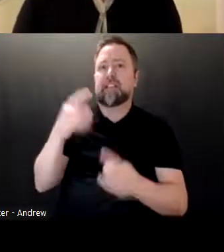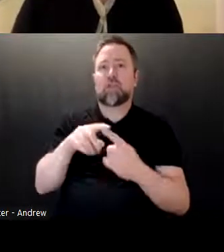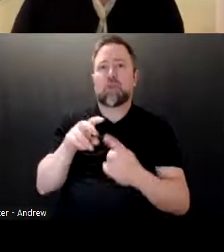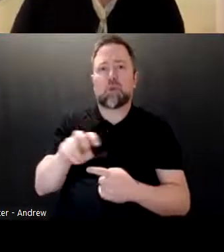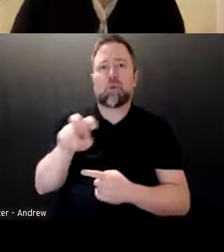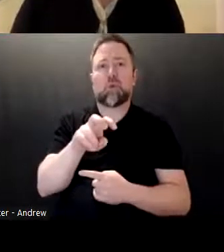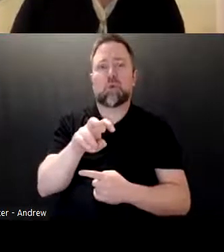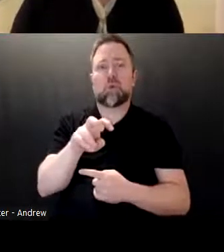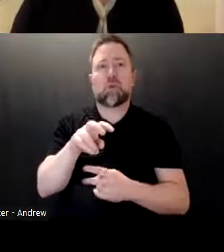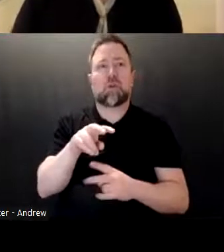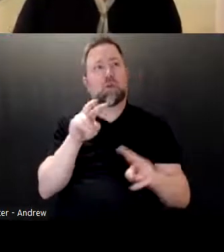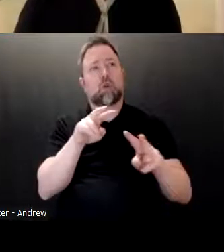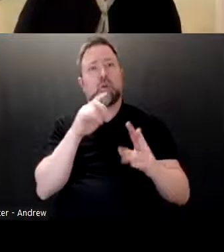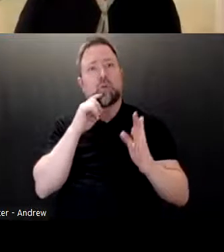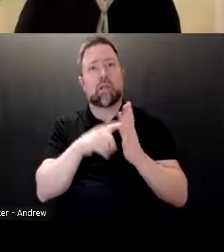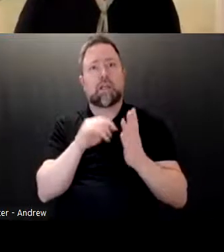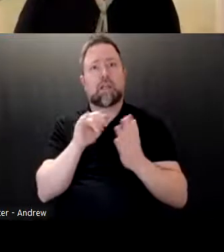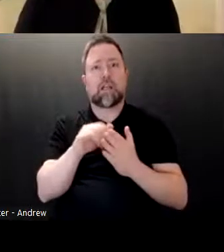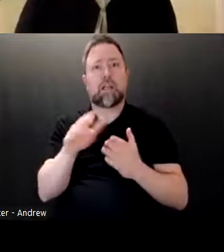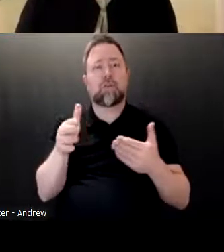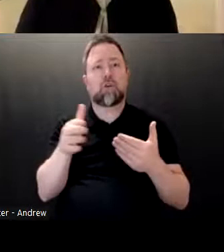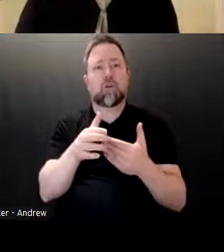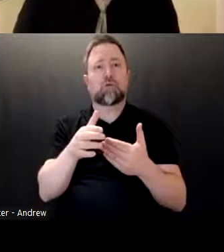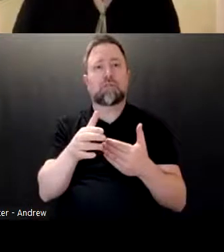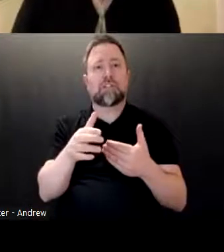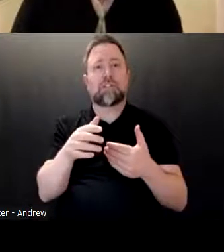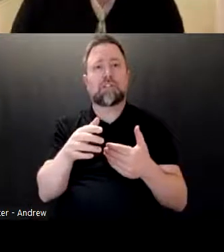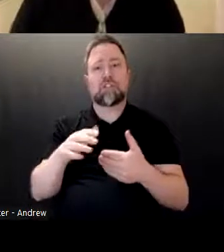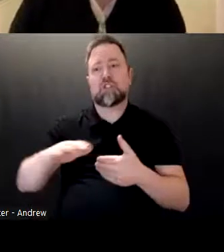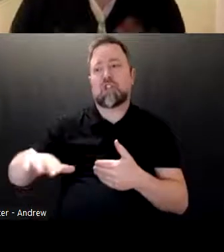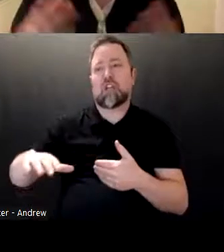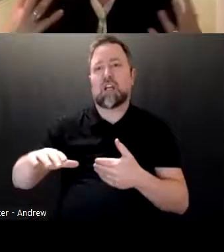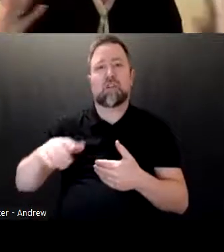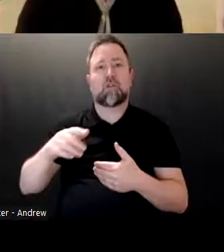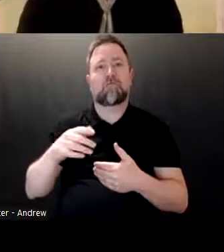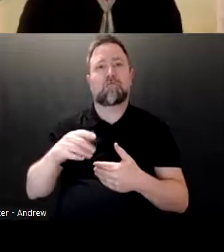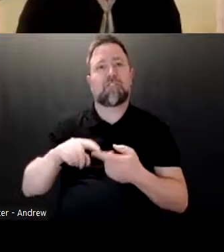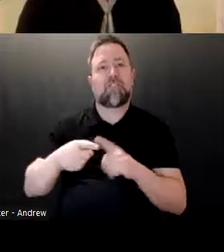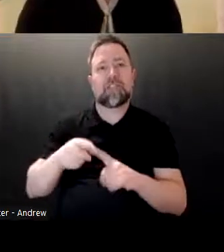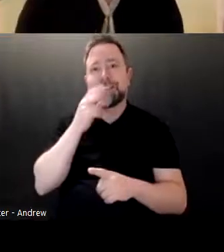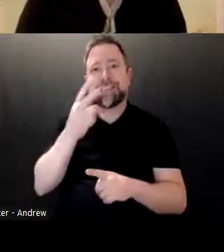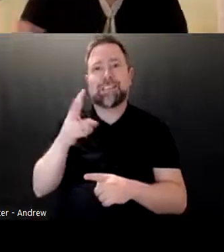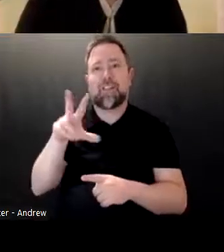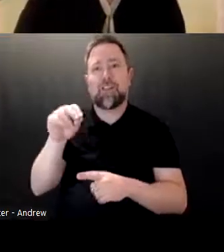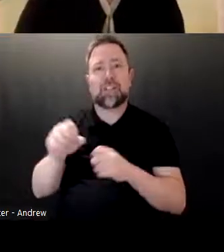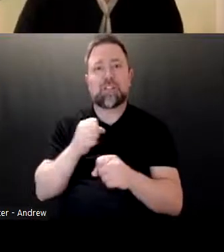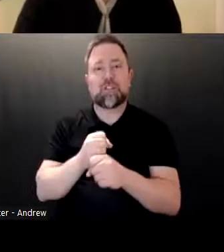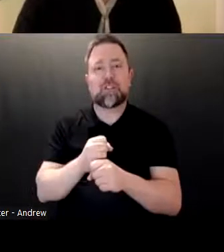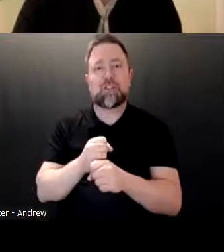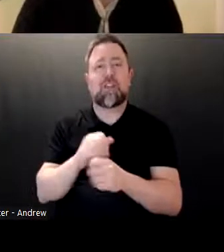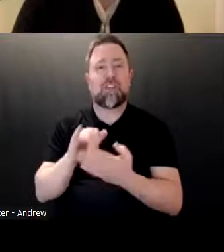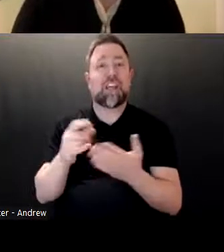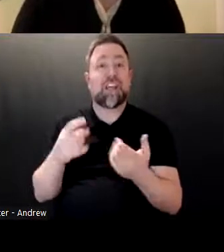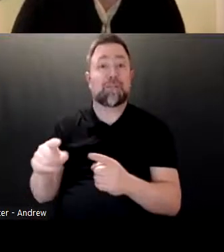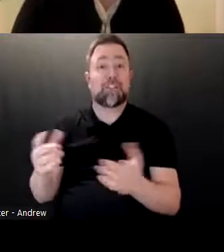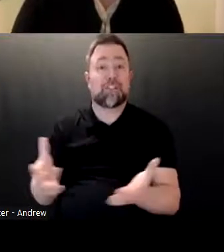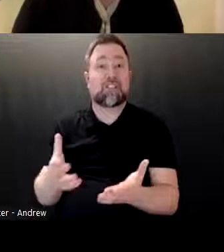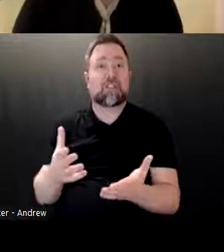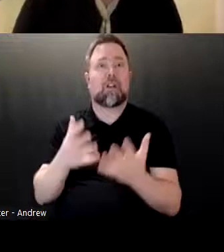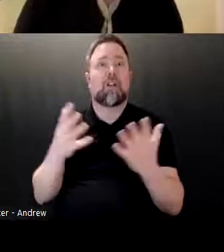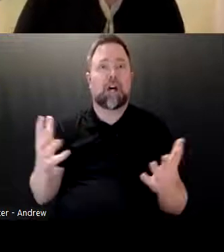today that we offer at the museum. These personal stories are underlined in so